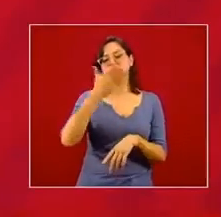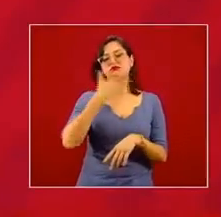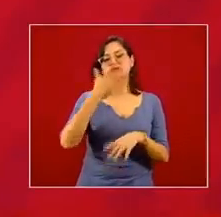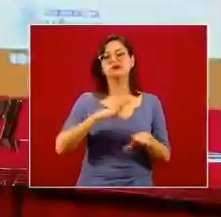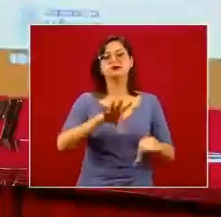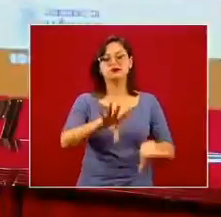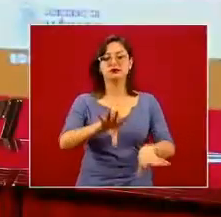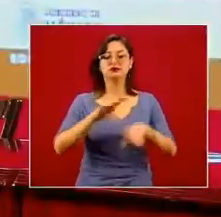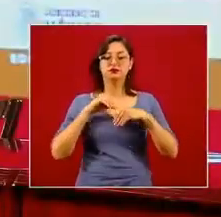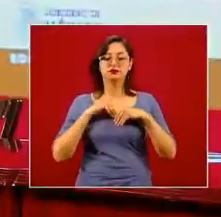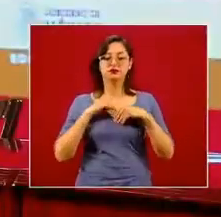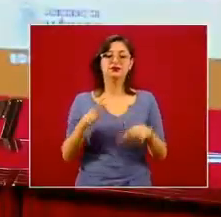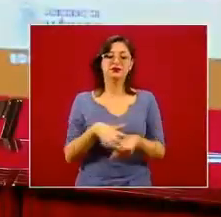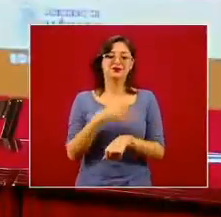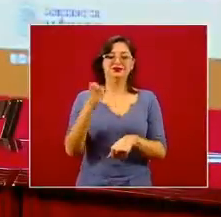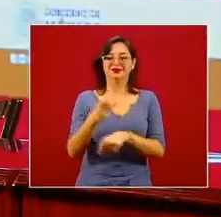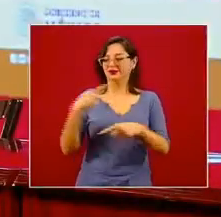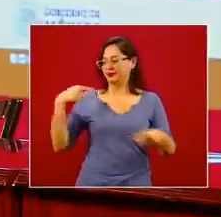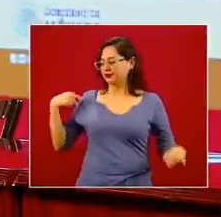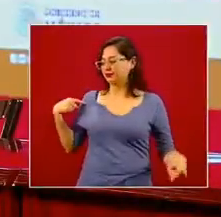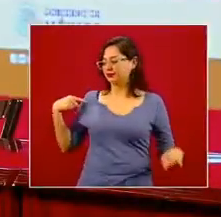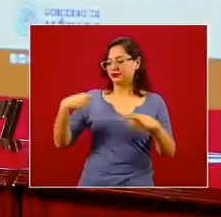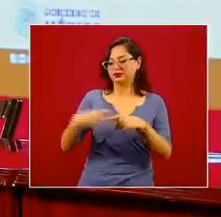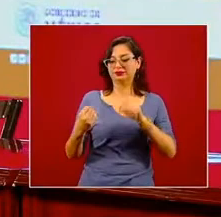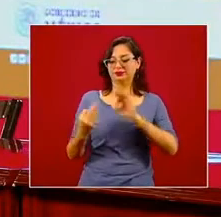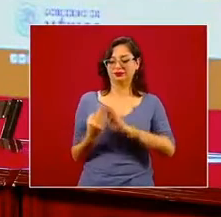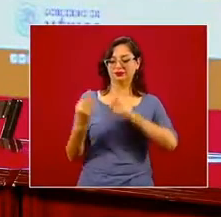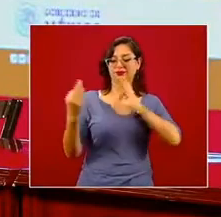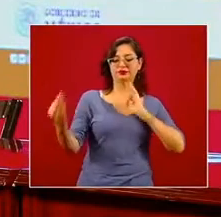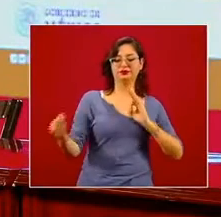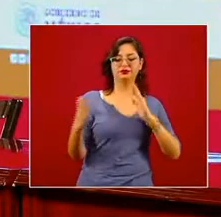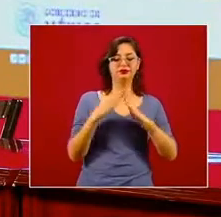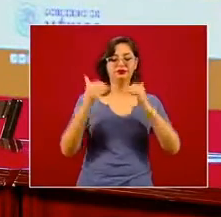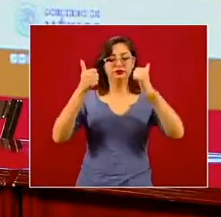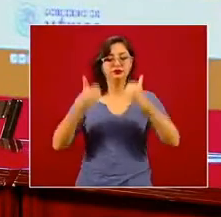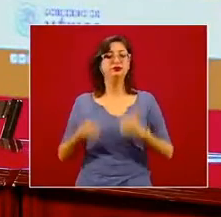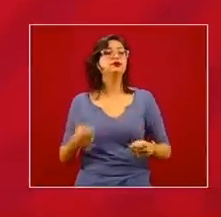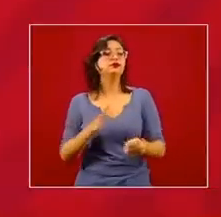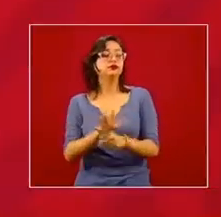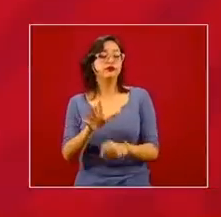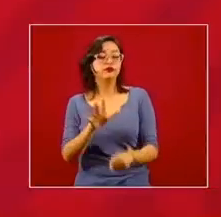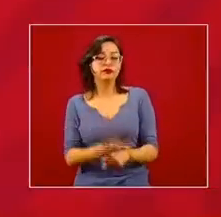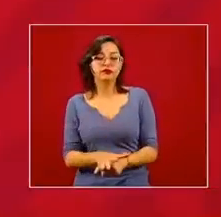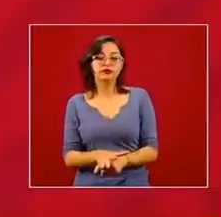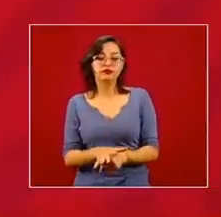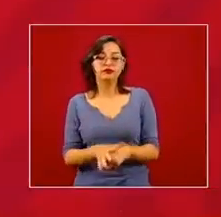and airborne are more importantly the ones that